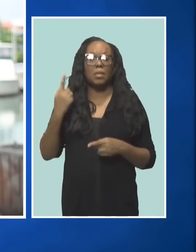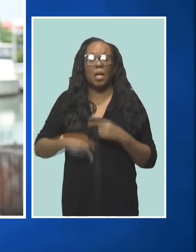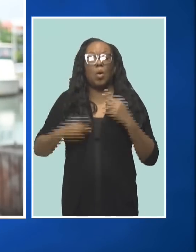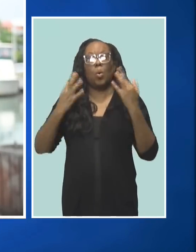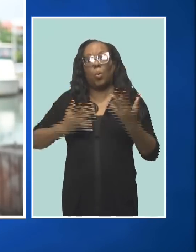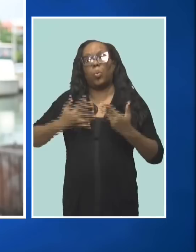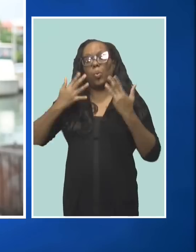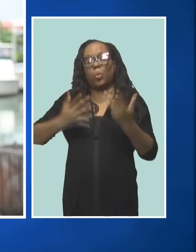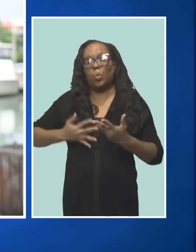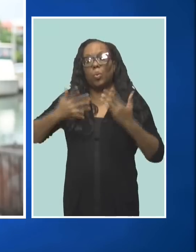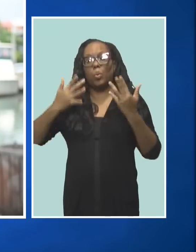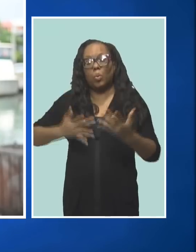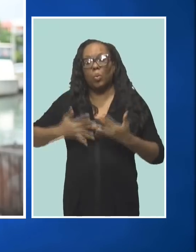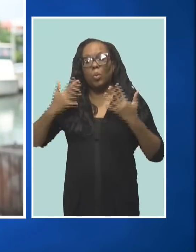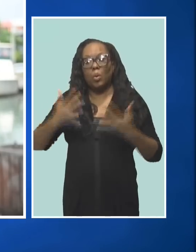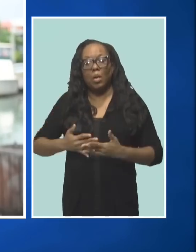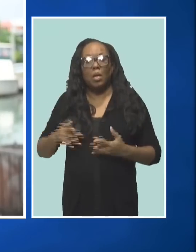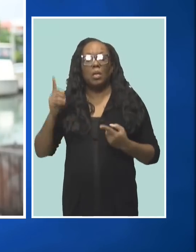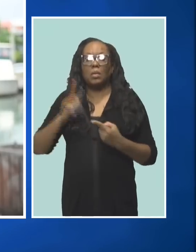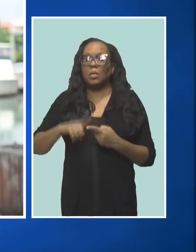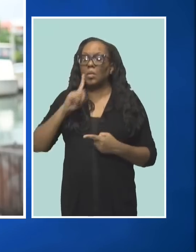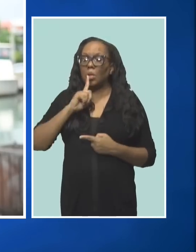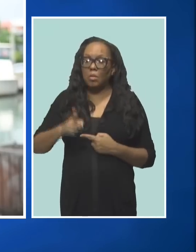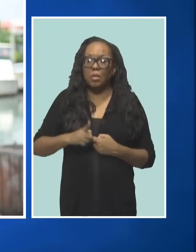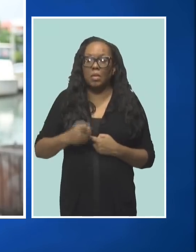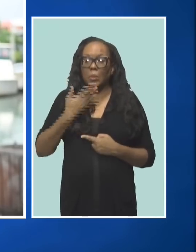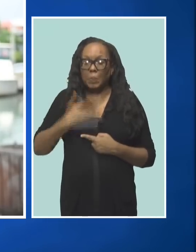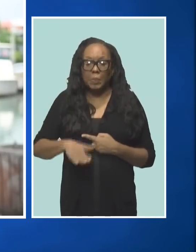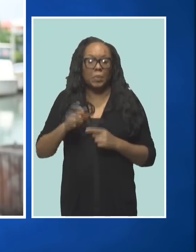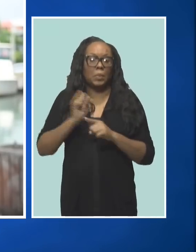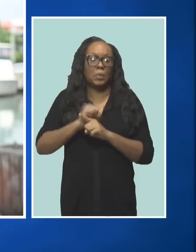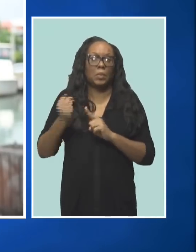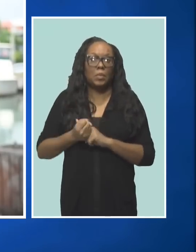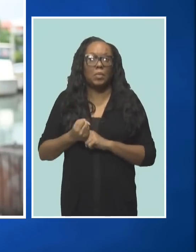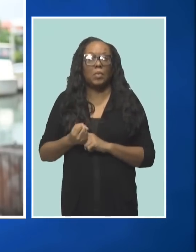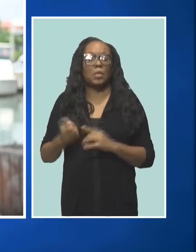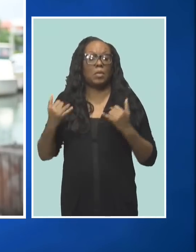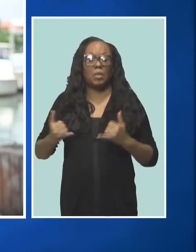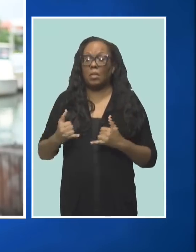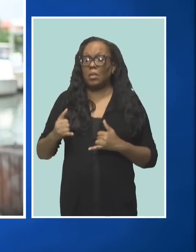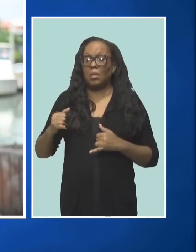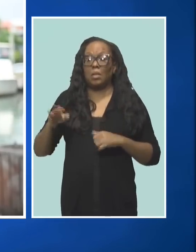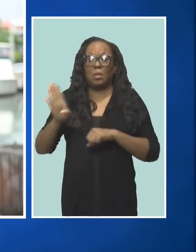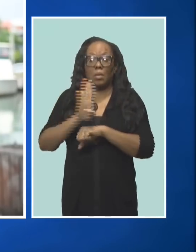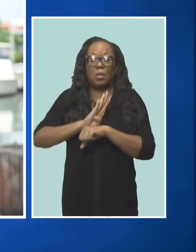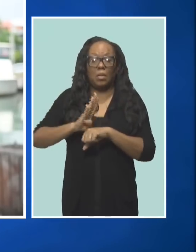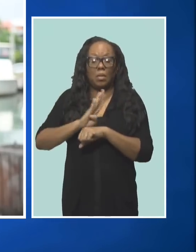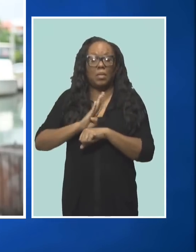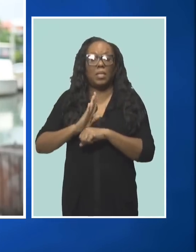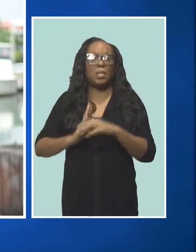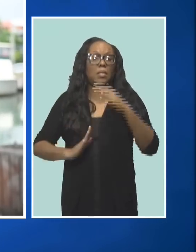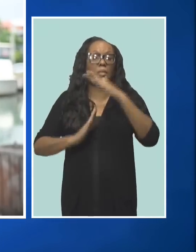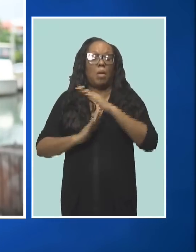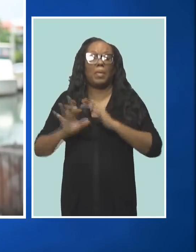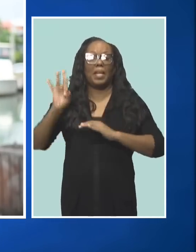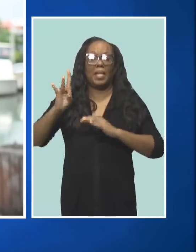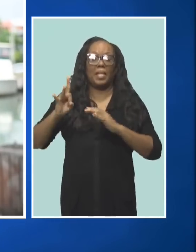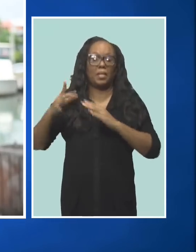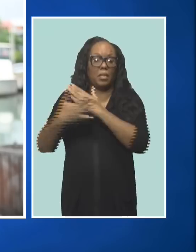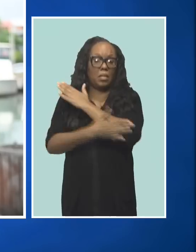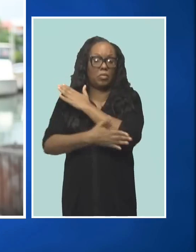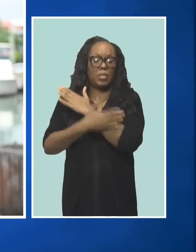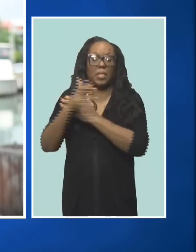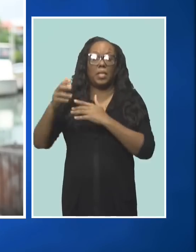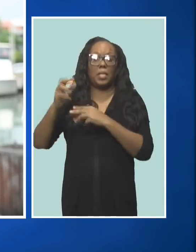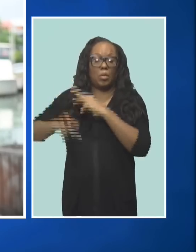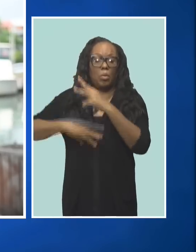it is in an extremely dire situation. I mean, right now Barbados is already placed within the top 8 in the world regarding water scarcity, and we don't want a